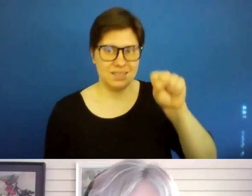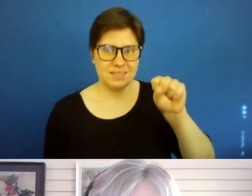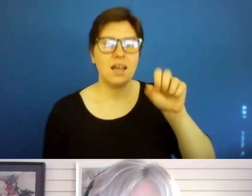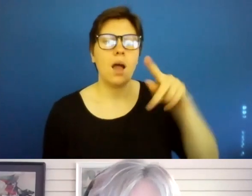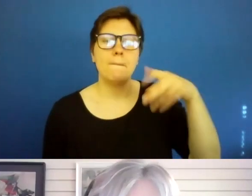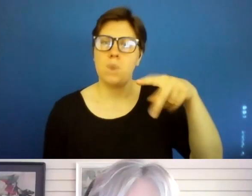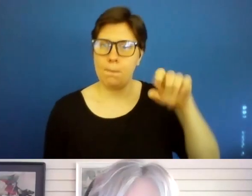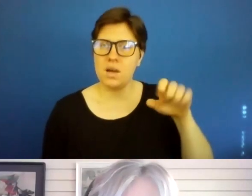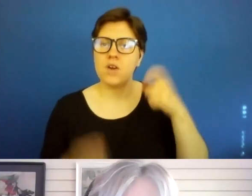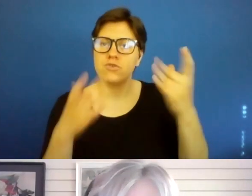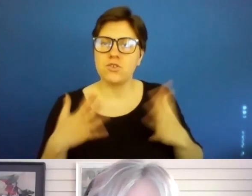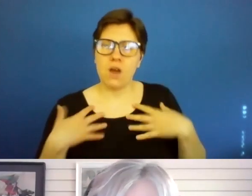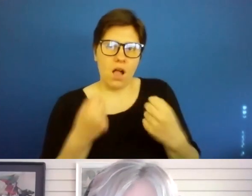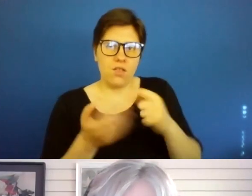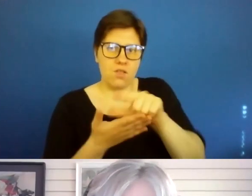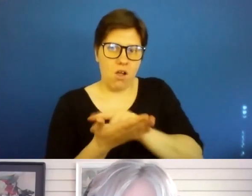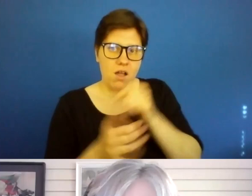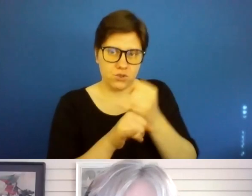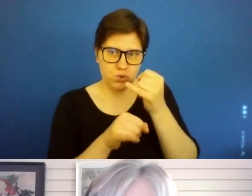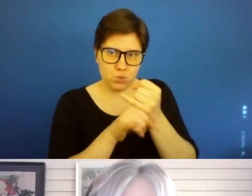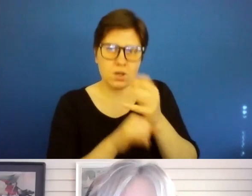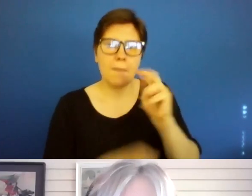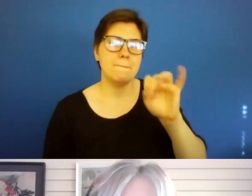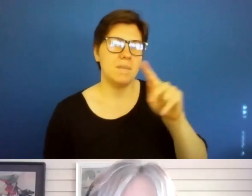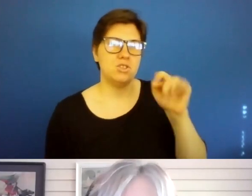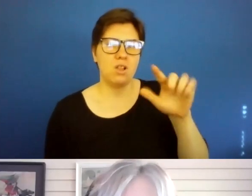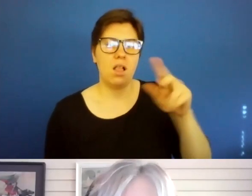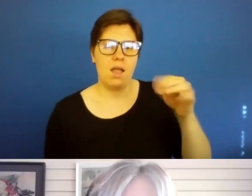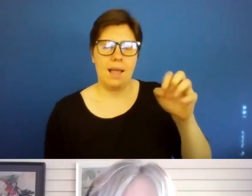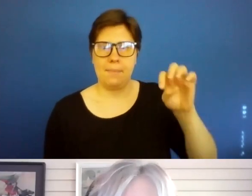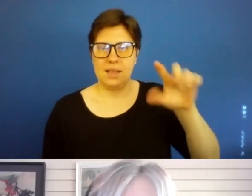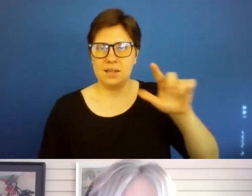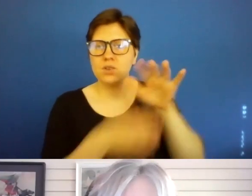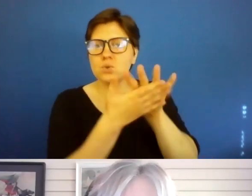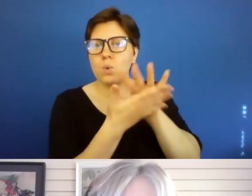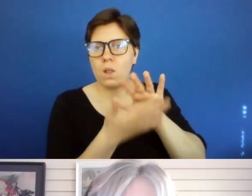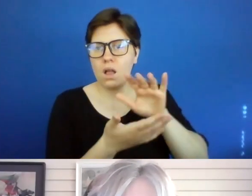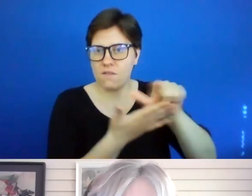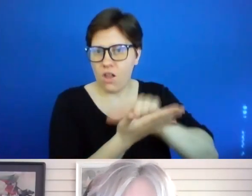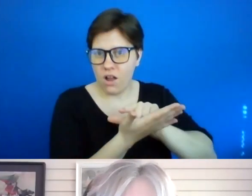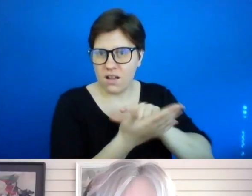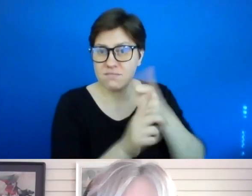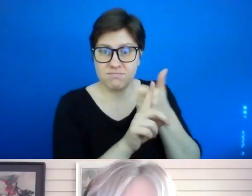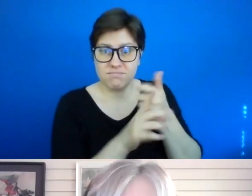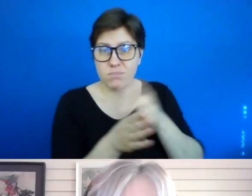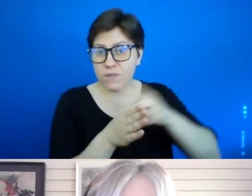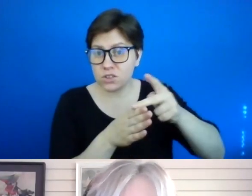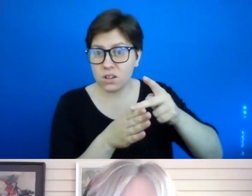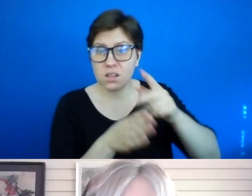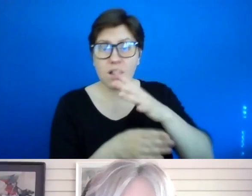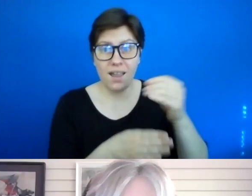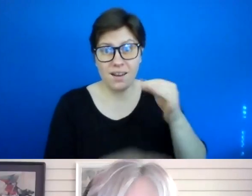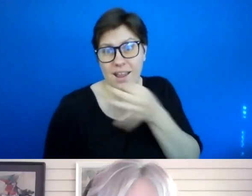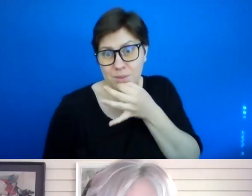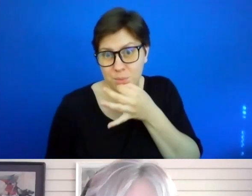Law Institute at Mitchell Hamlin School of Law. And he is a professional and an expert